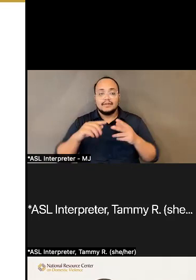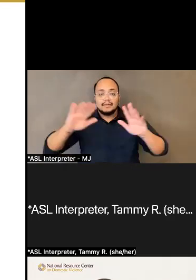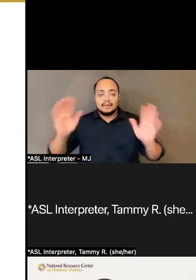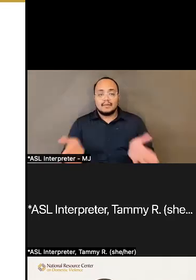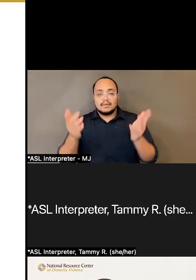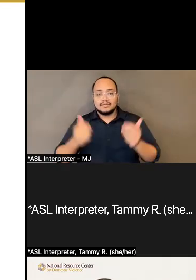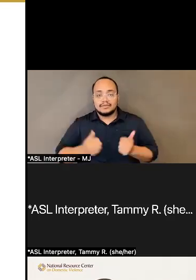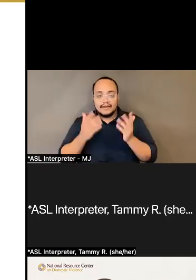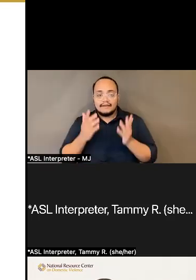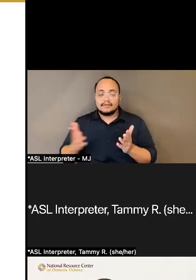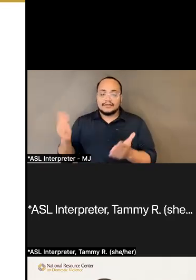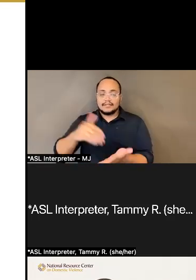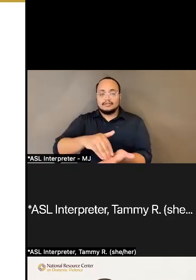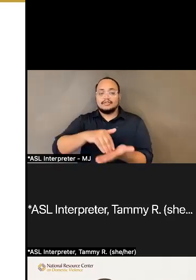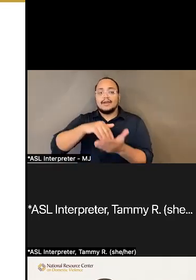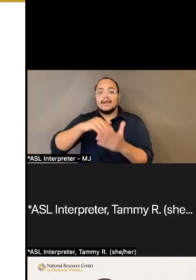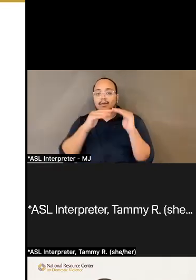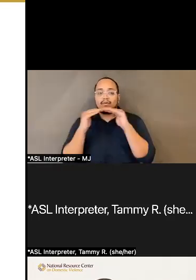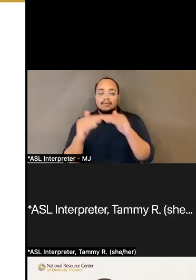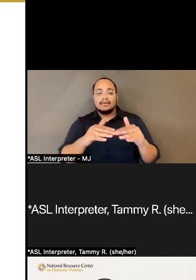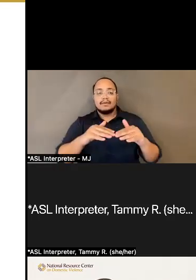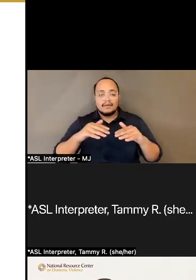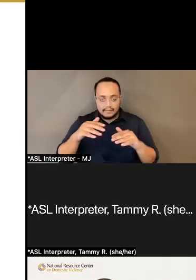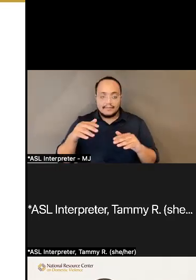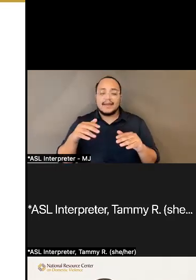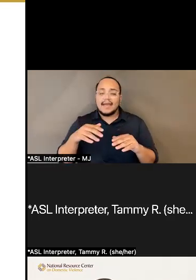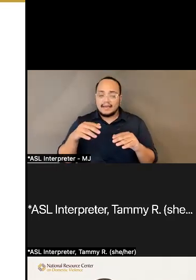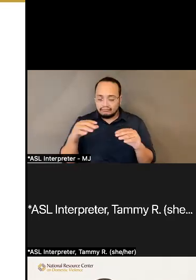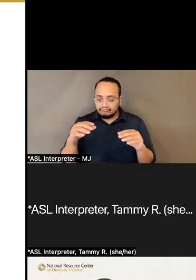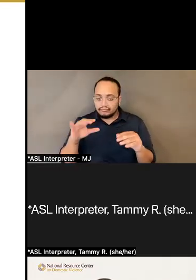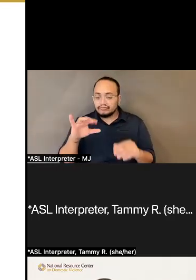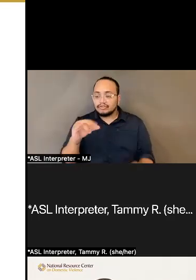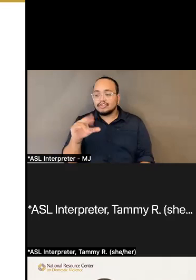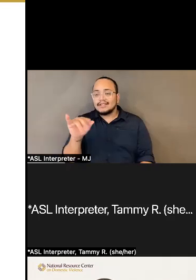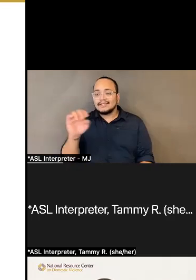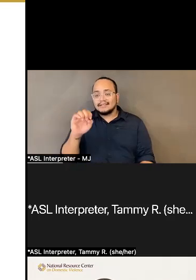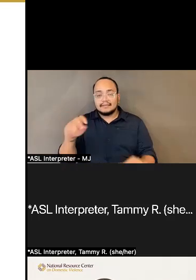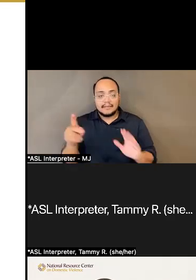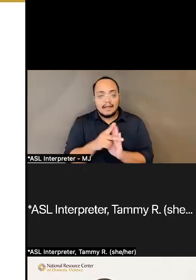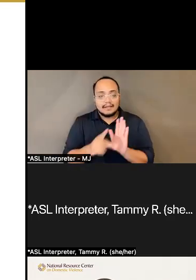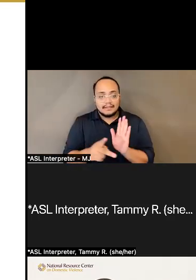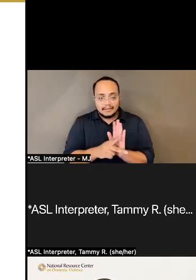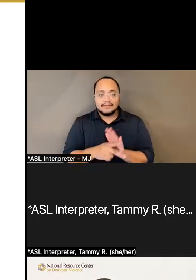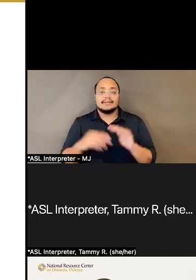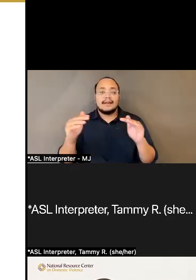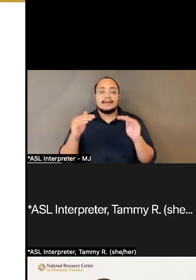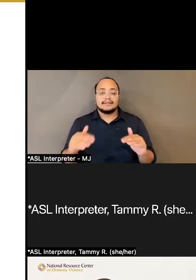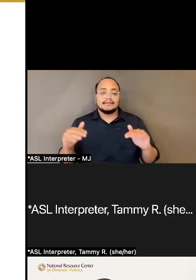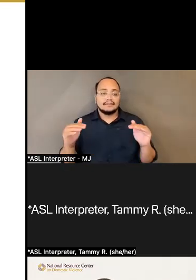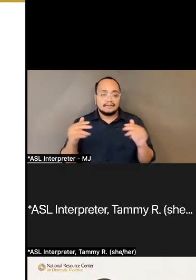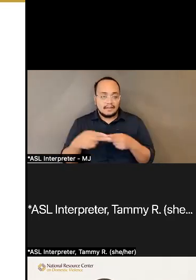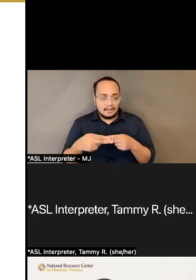2, promote survivor-centered, equitable, and just policies. Next slide,